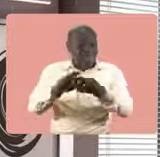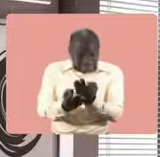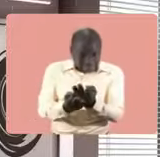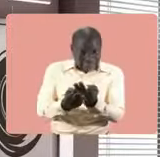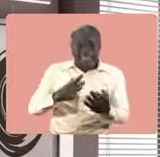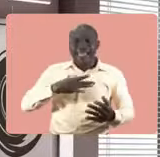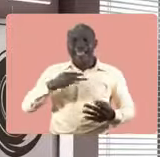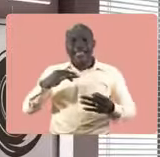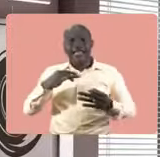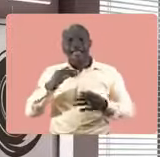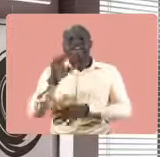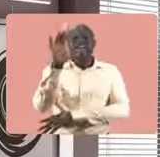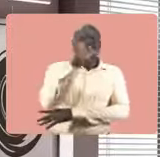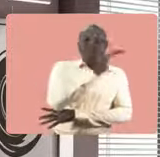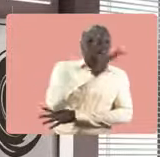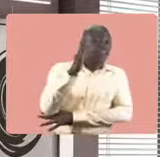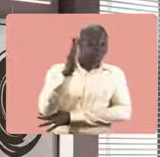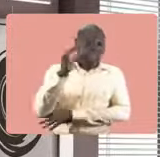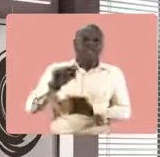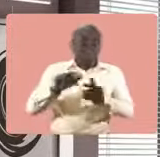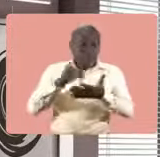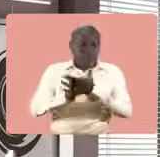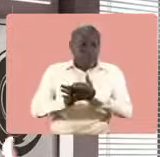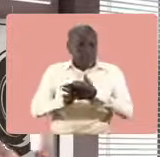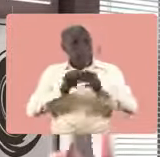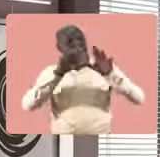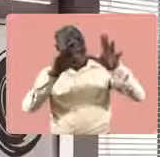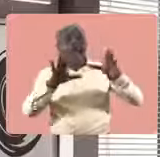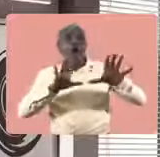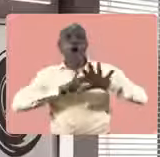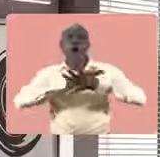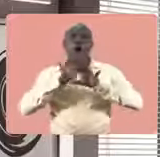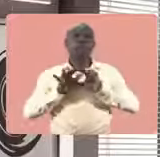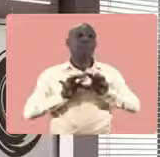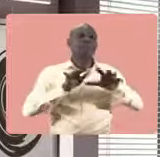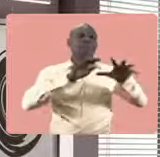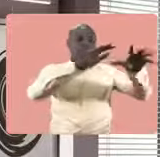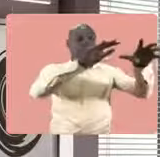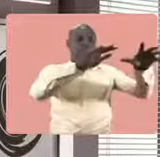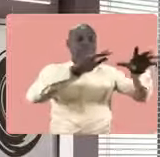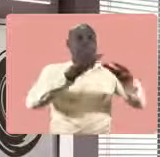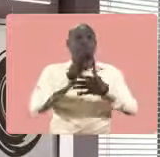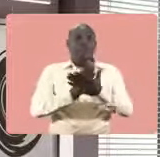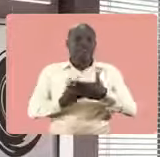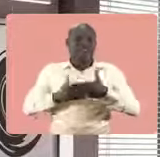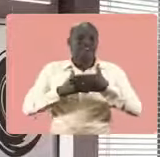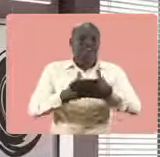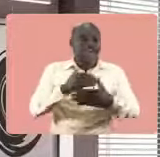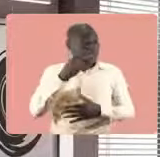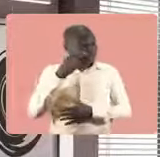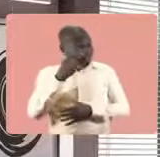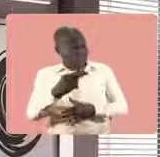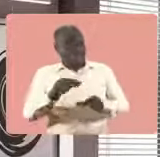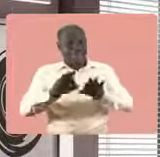kwae se wo gina kira ebomu you nanso se wo pini ho a na ohunu